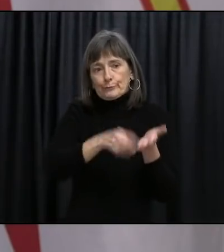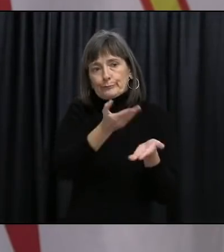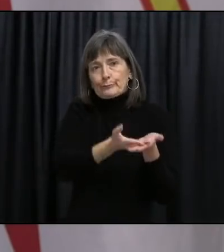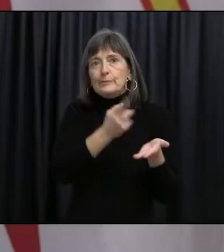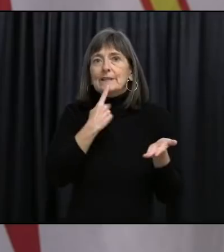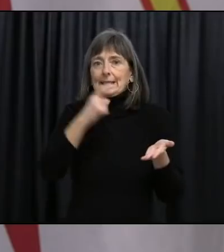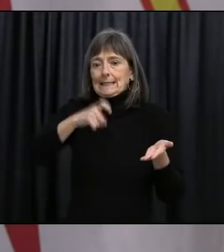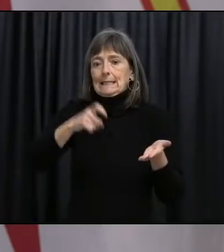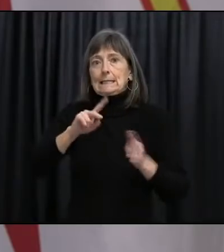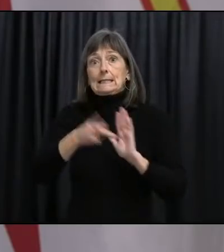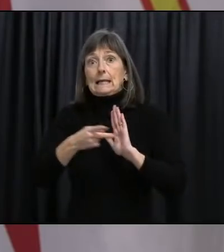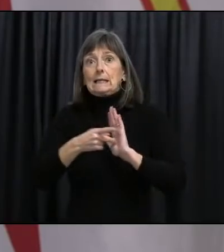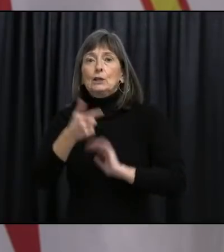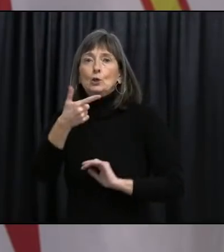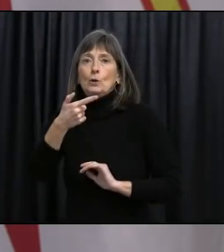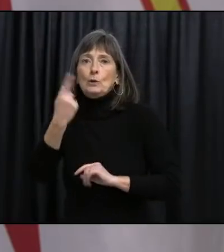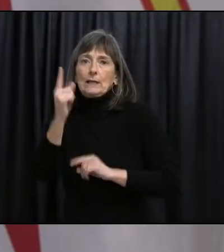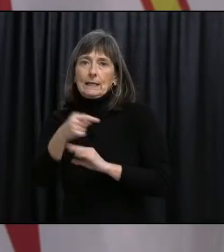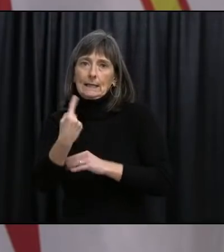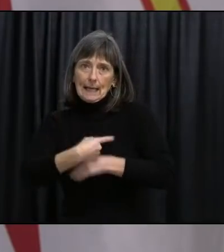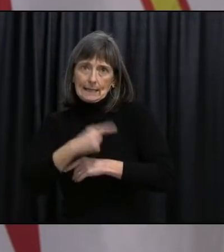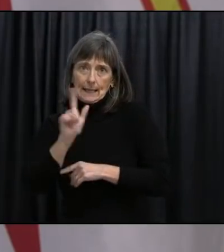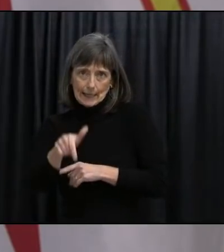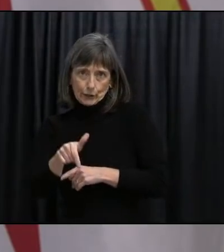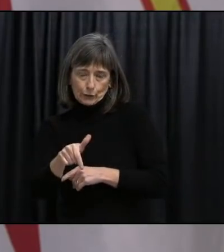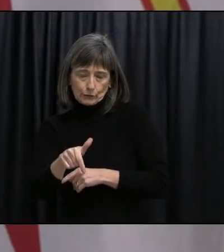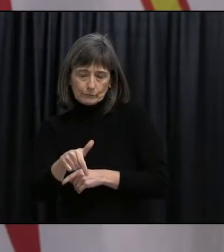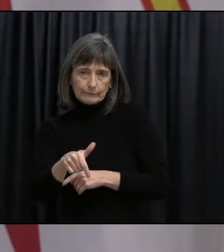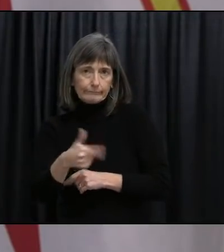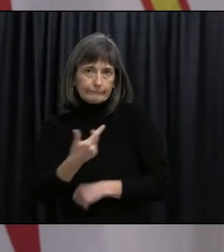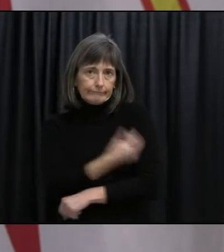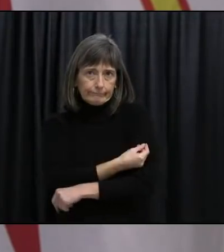right? So there was